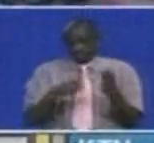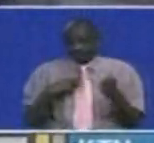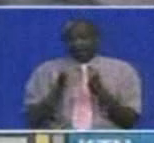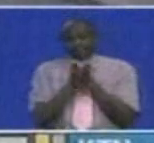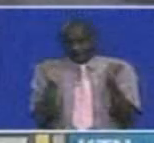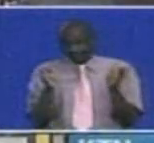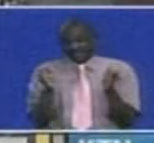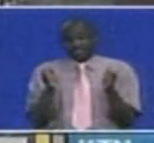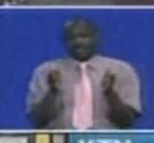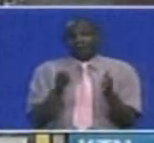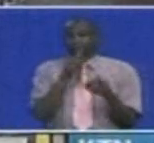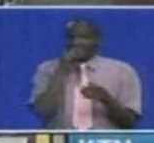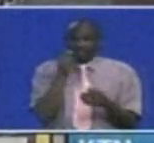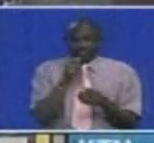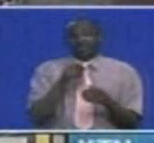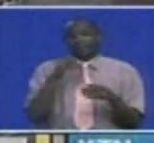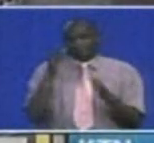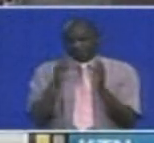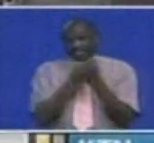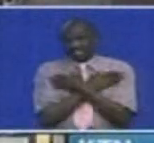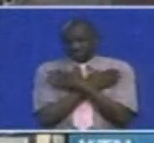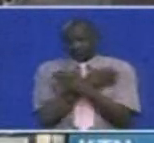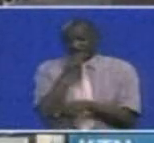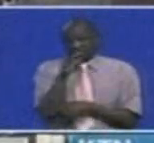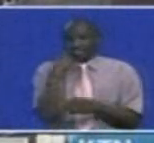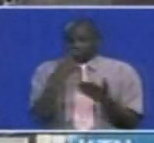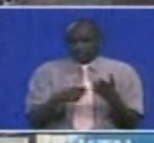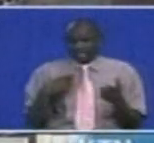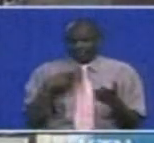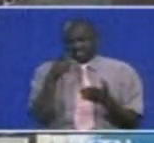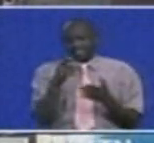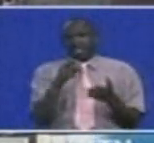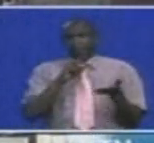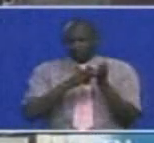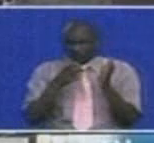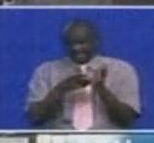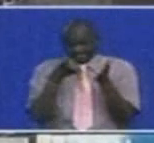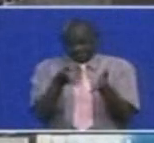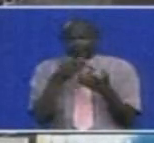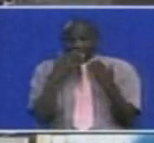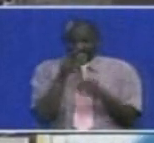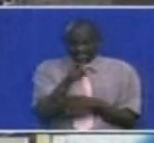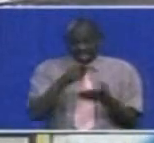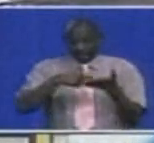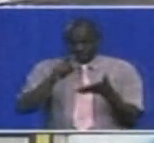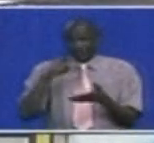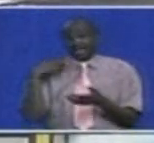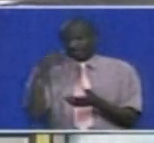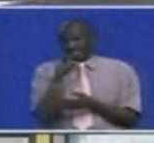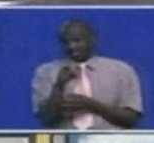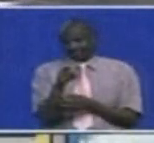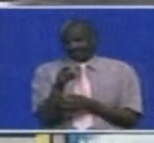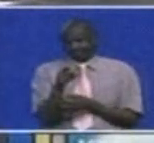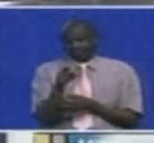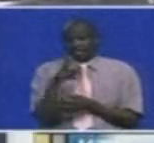Public-Private Partnership Bill of 2012, signaling intentions to urgently roll out the projects already identified and approved by Cabinet. Michael